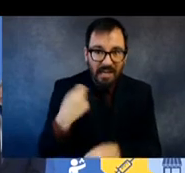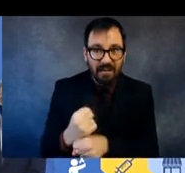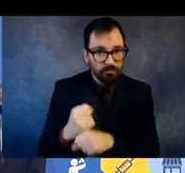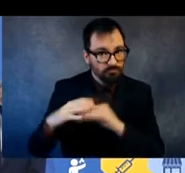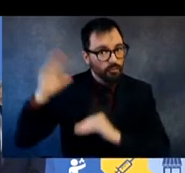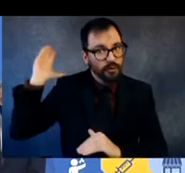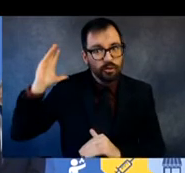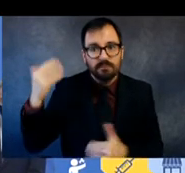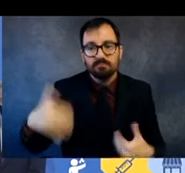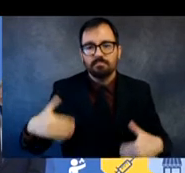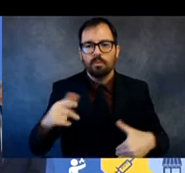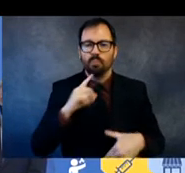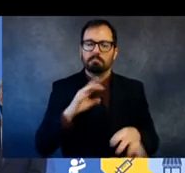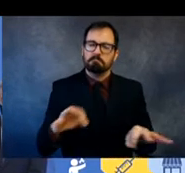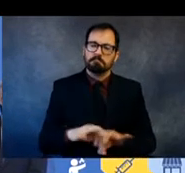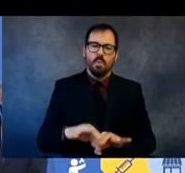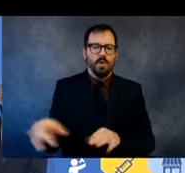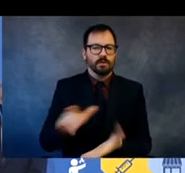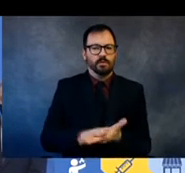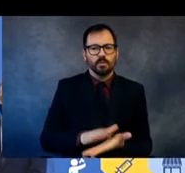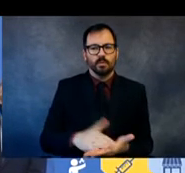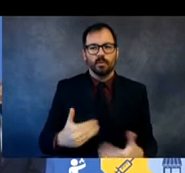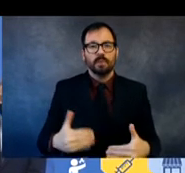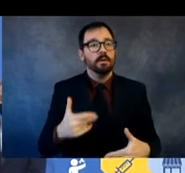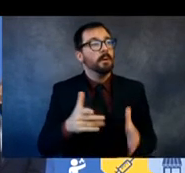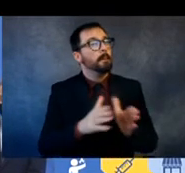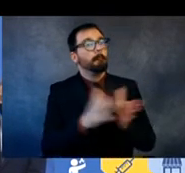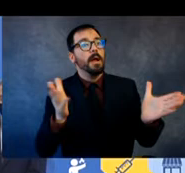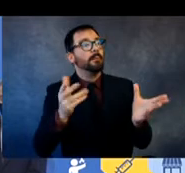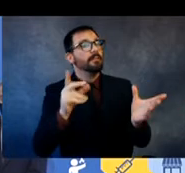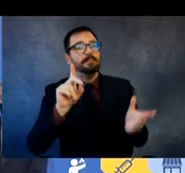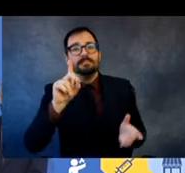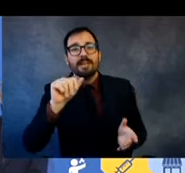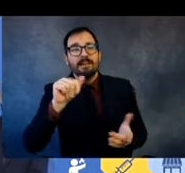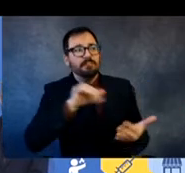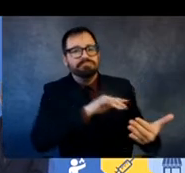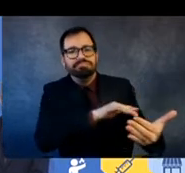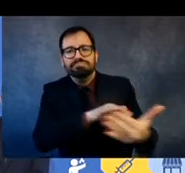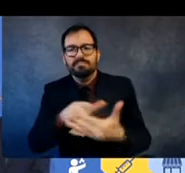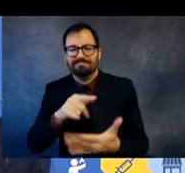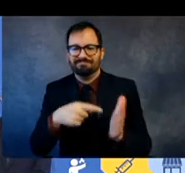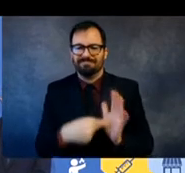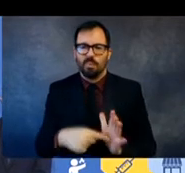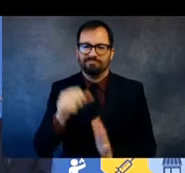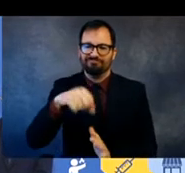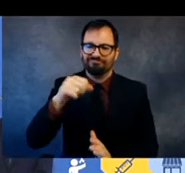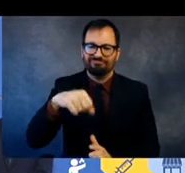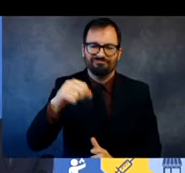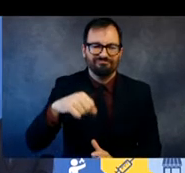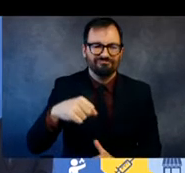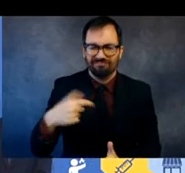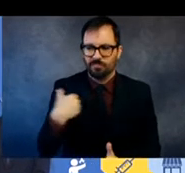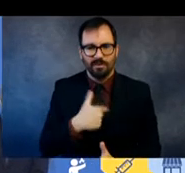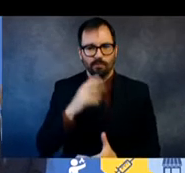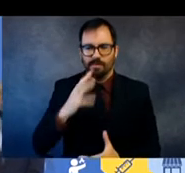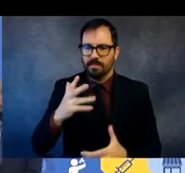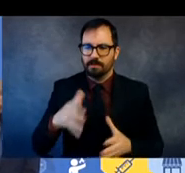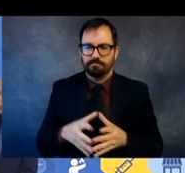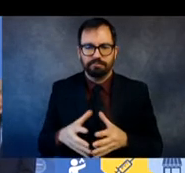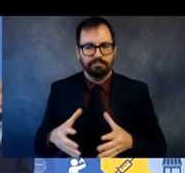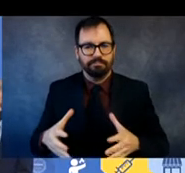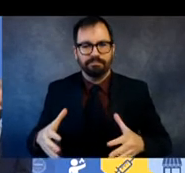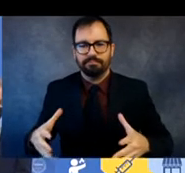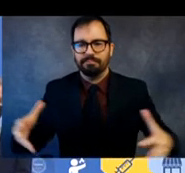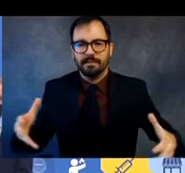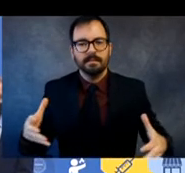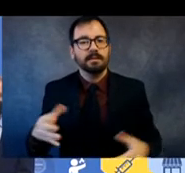health data continues to show us good signs, we're going to continue to bring in on March 29th grades 9 to 12 kids back into